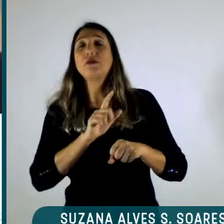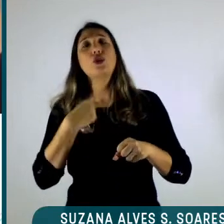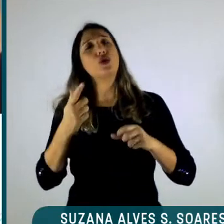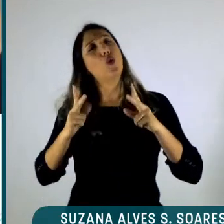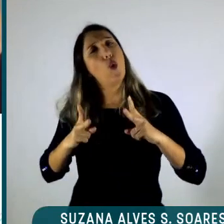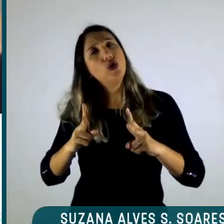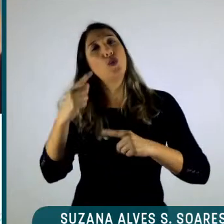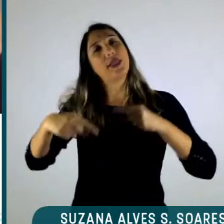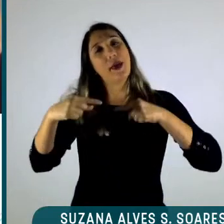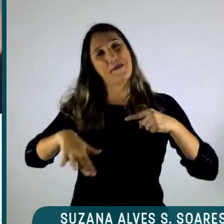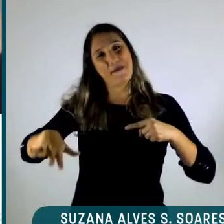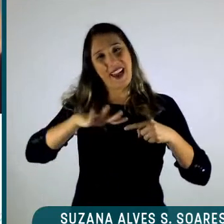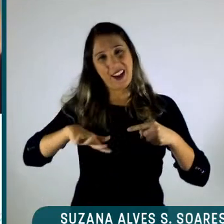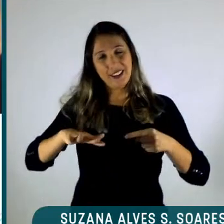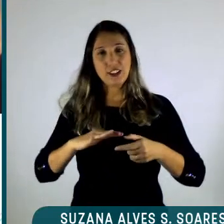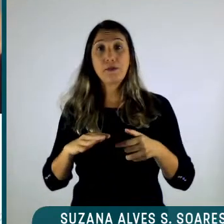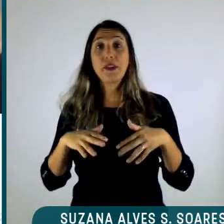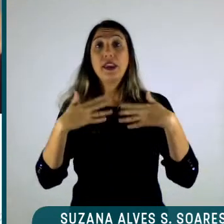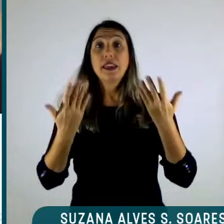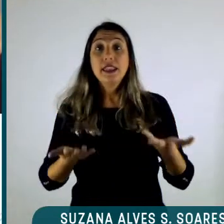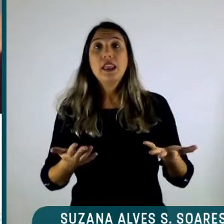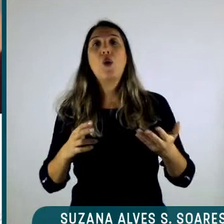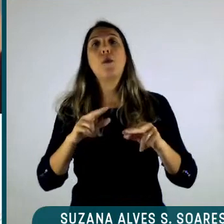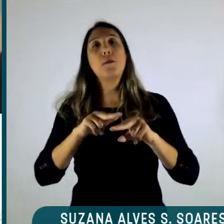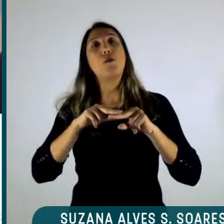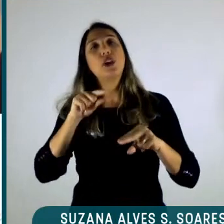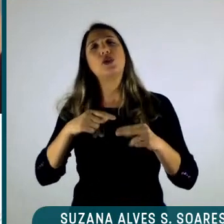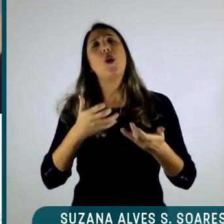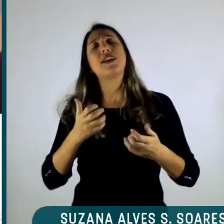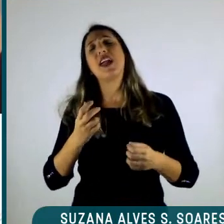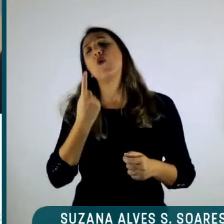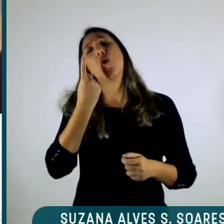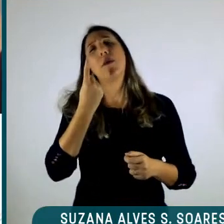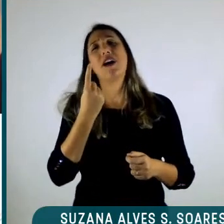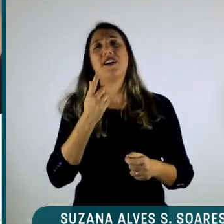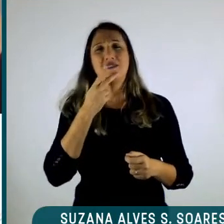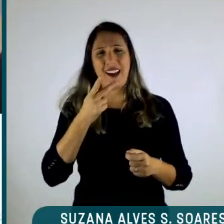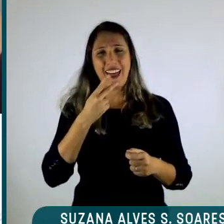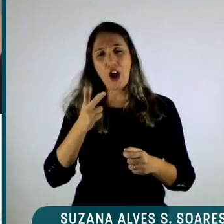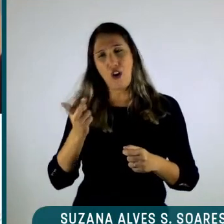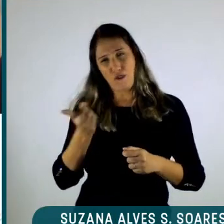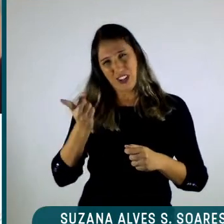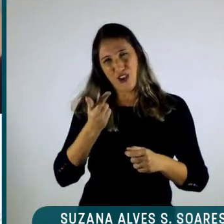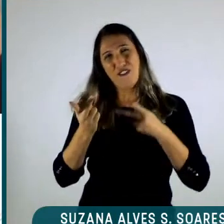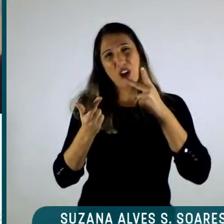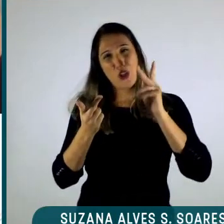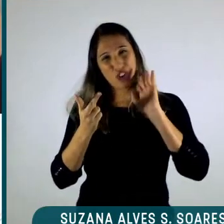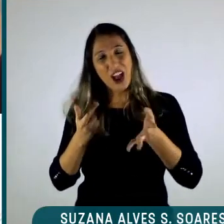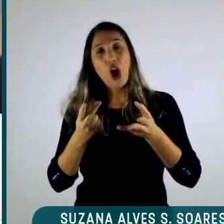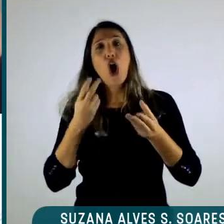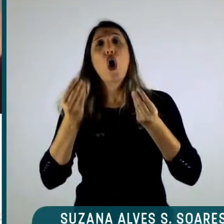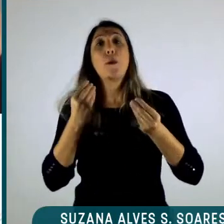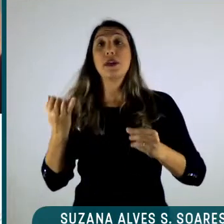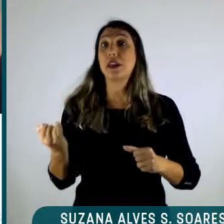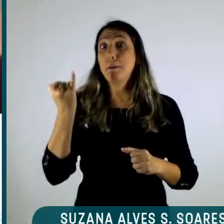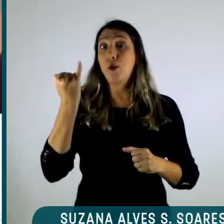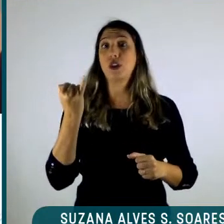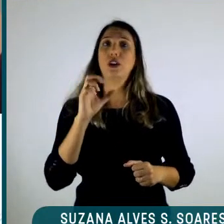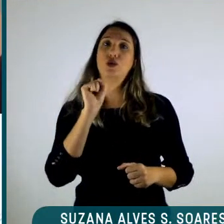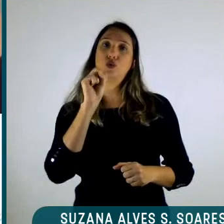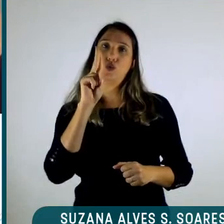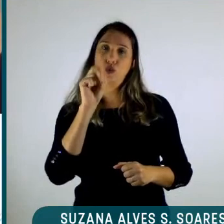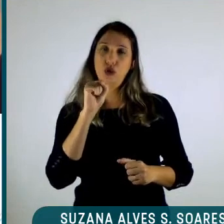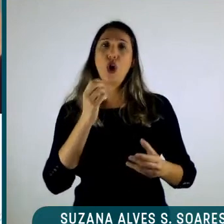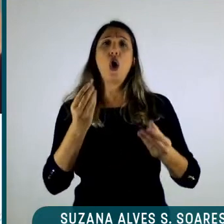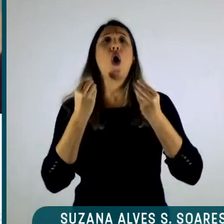it. I hope he can be with us, but while that did not happen, we'll continue with the debate. I would like to